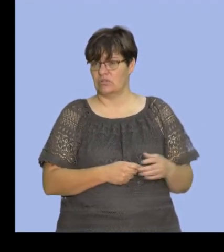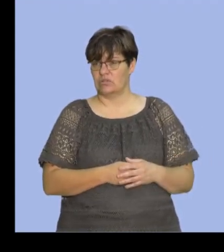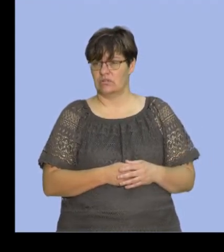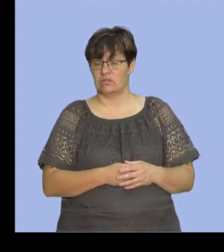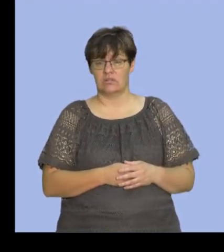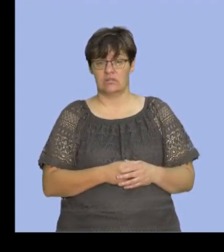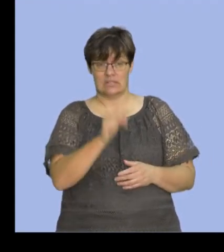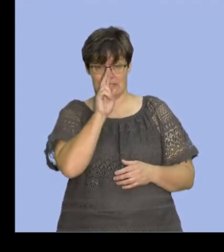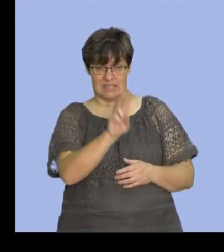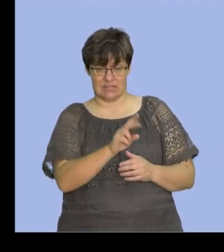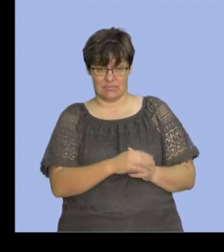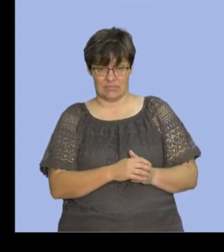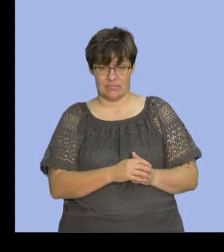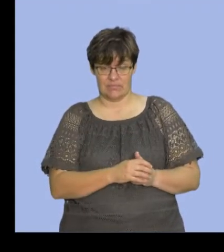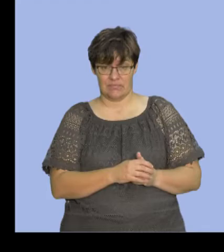Watch.